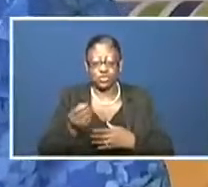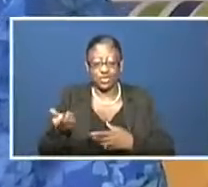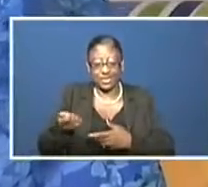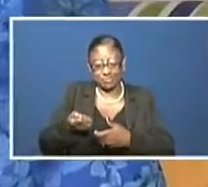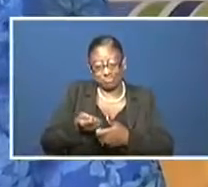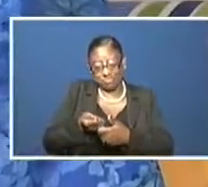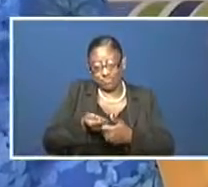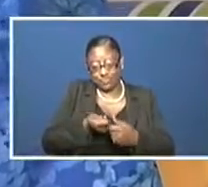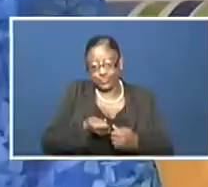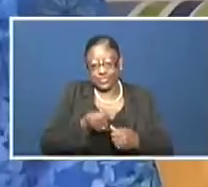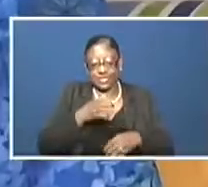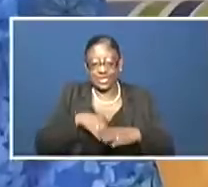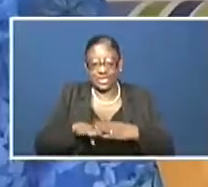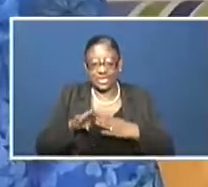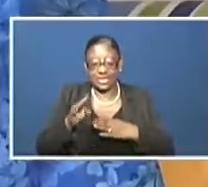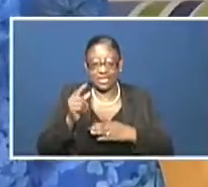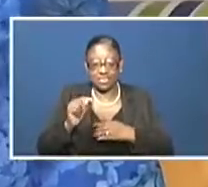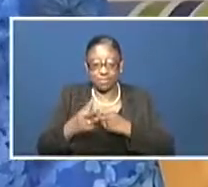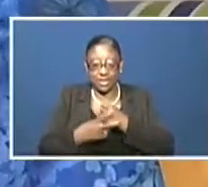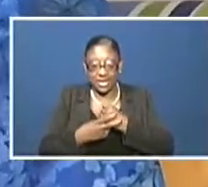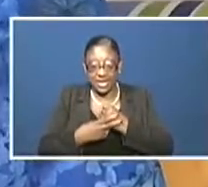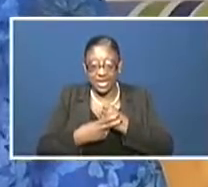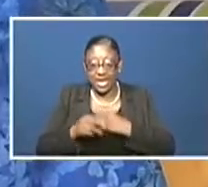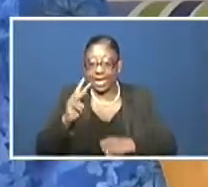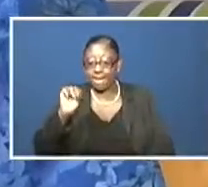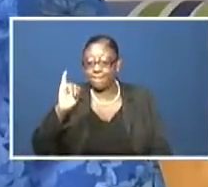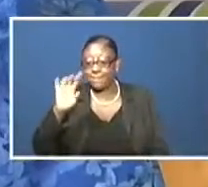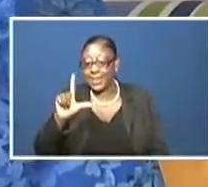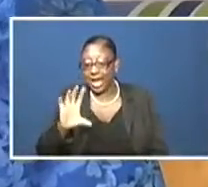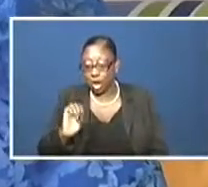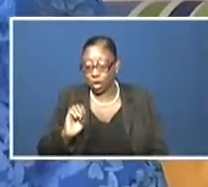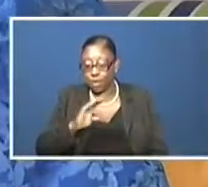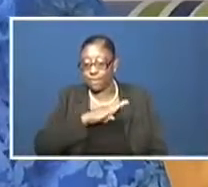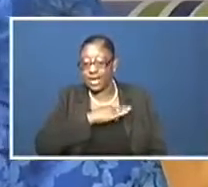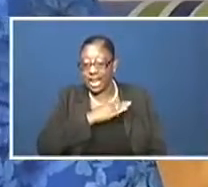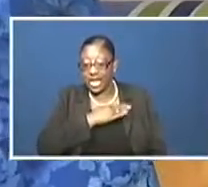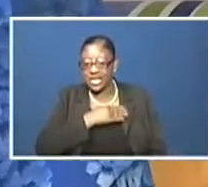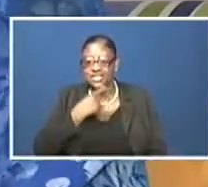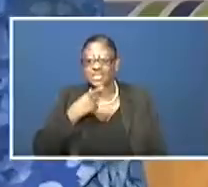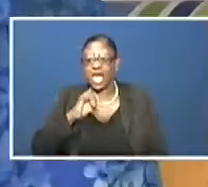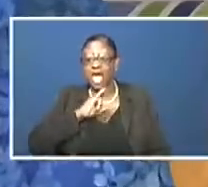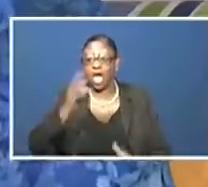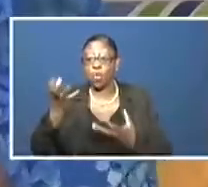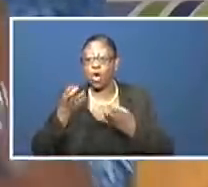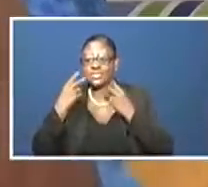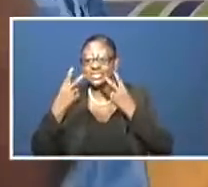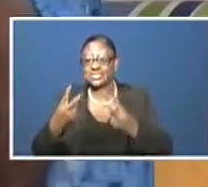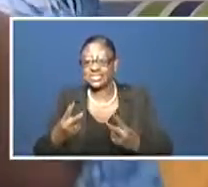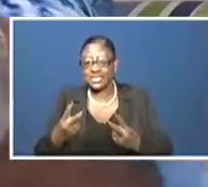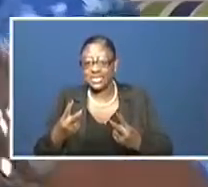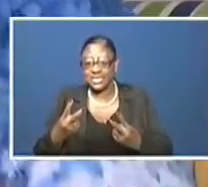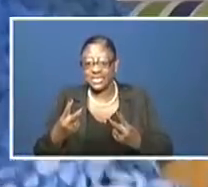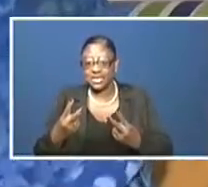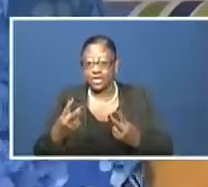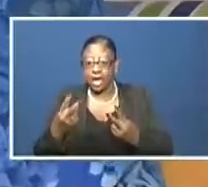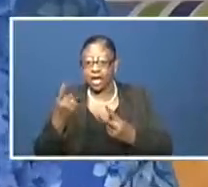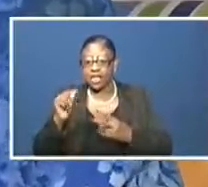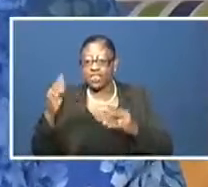into the bank to see when Sir Milo hit the door and shouted, they want to see the manager, and if you don't come out to me, manager, I'm coming into